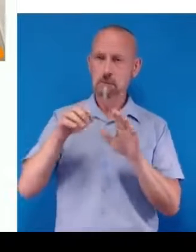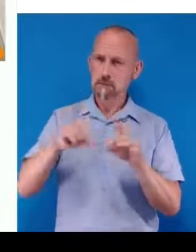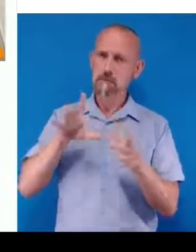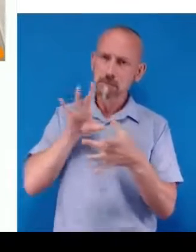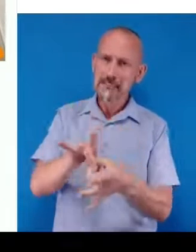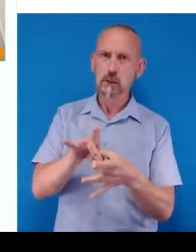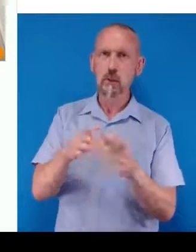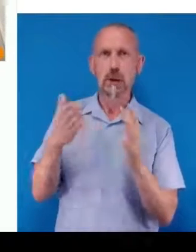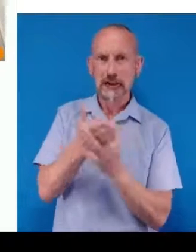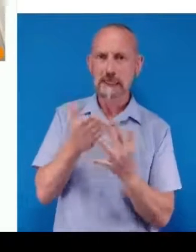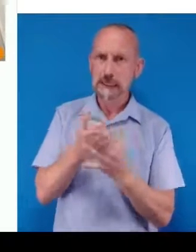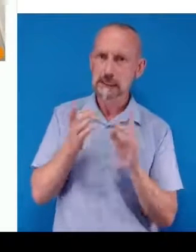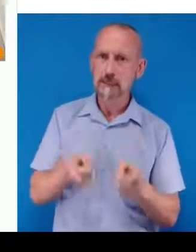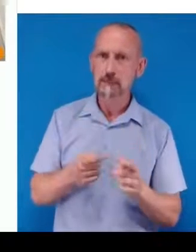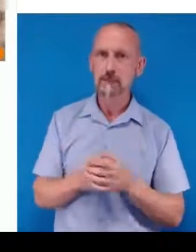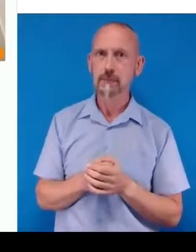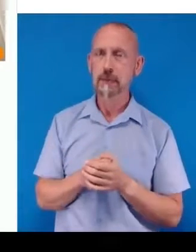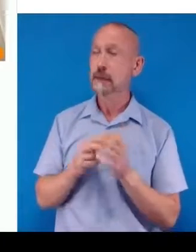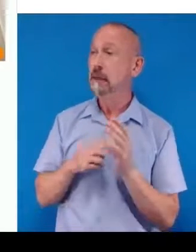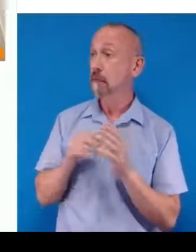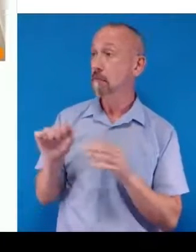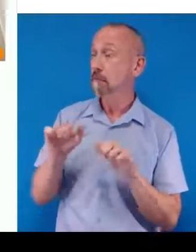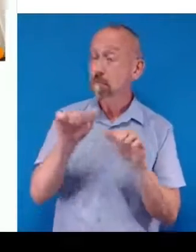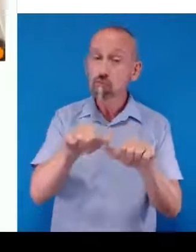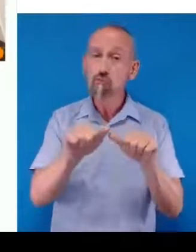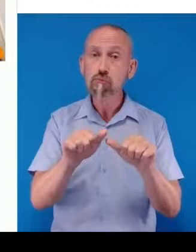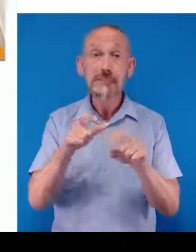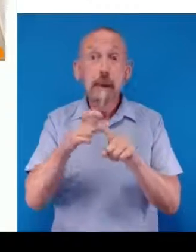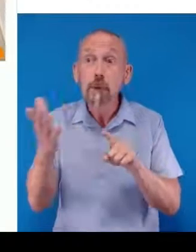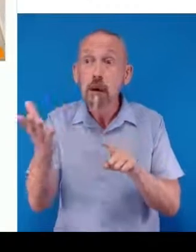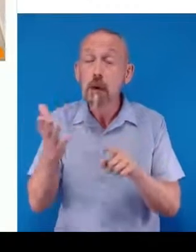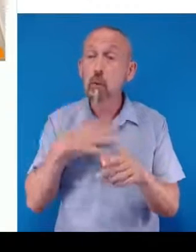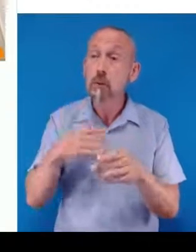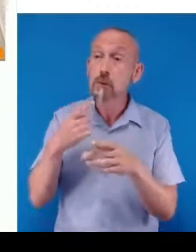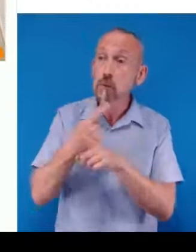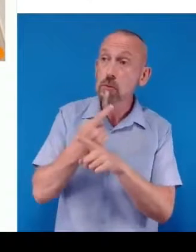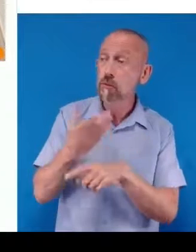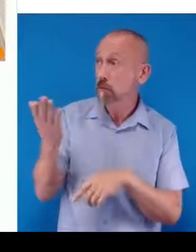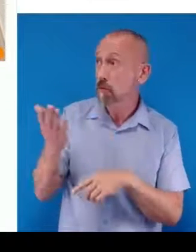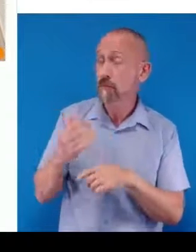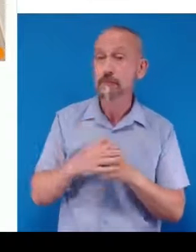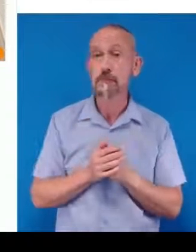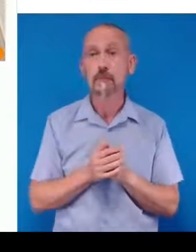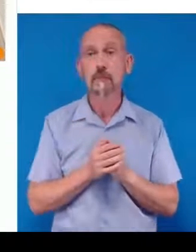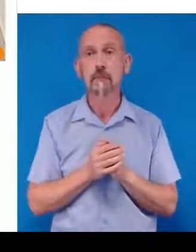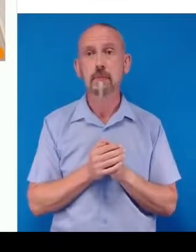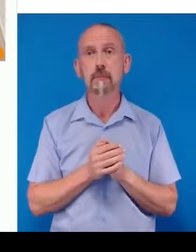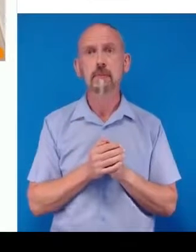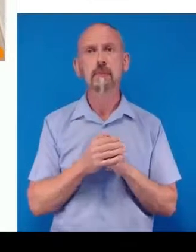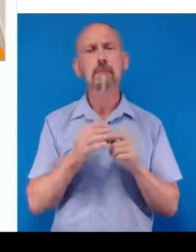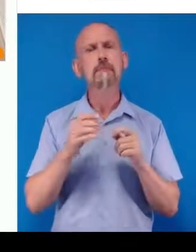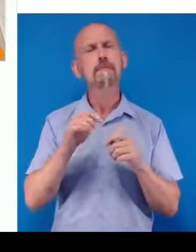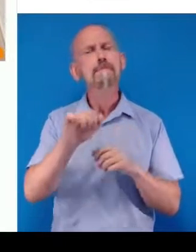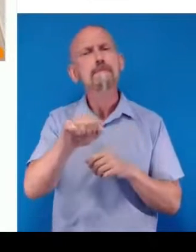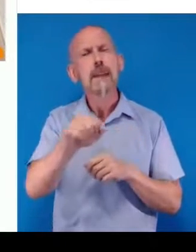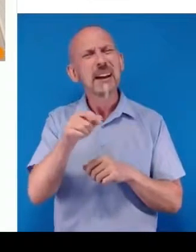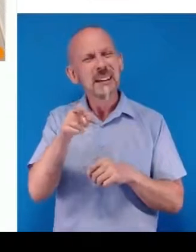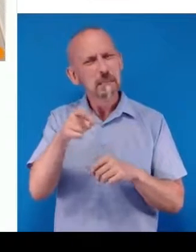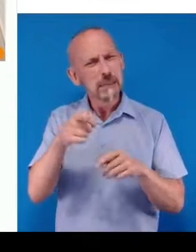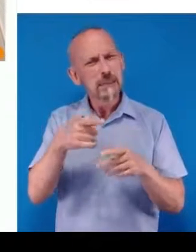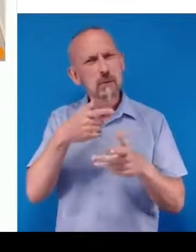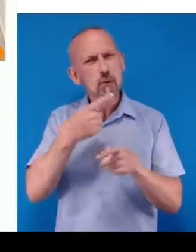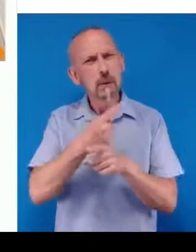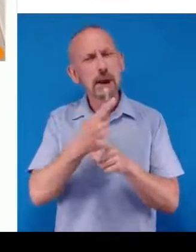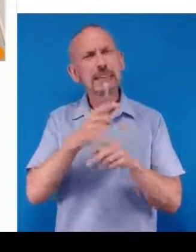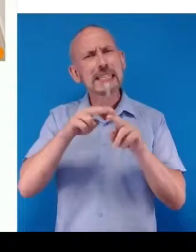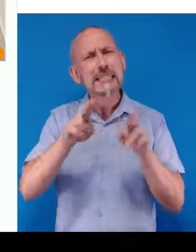Absolutely. Debra, you had another question. Yes, you were just speaking about international caption, and so I want to bring that up because I know